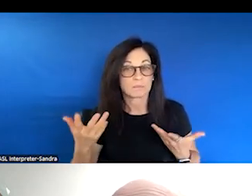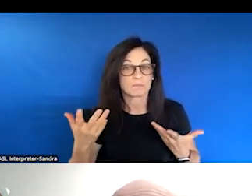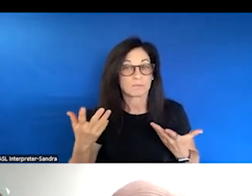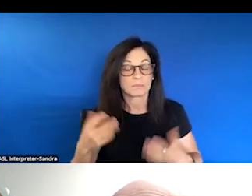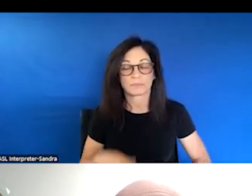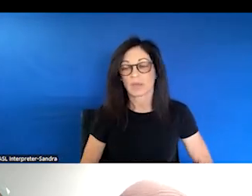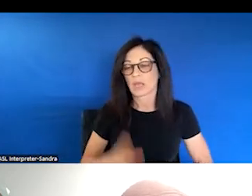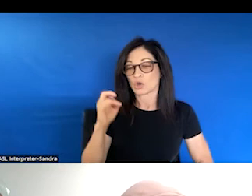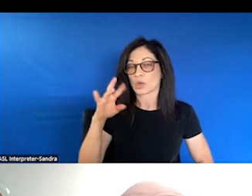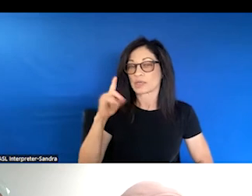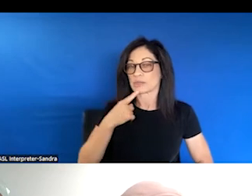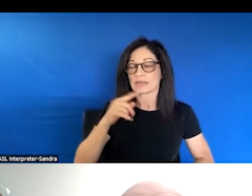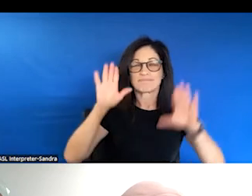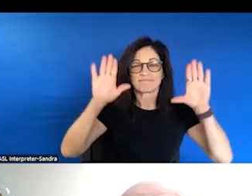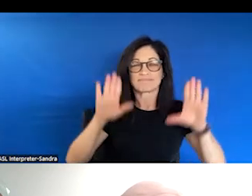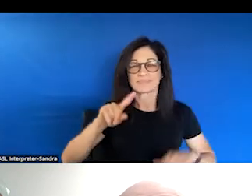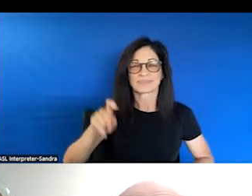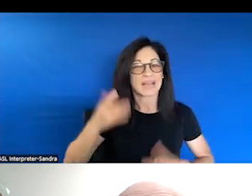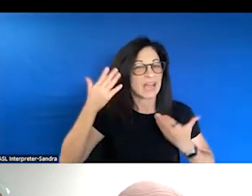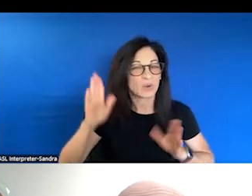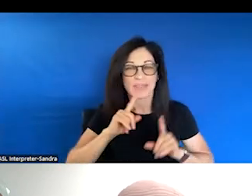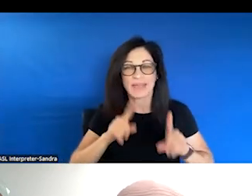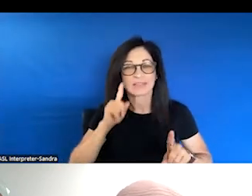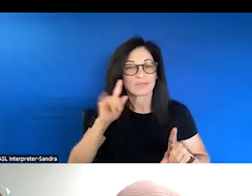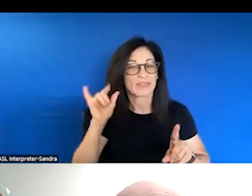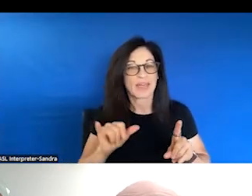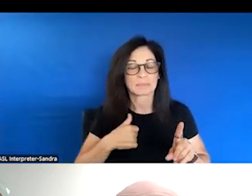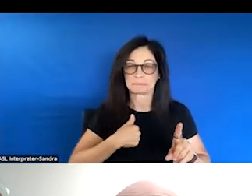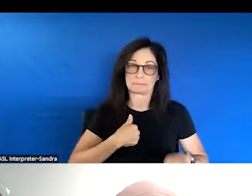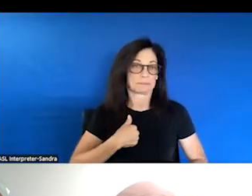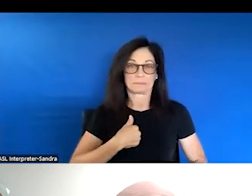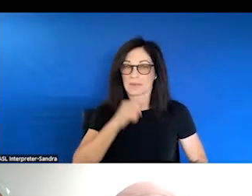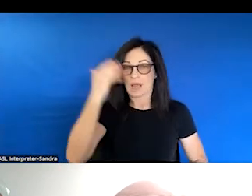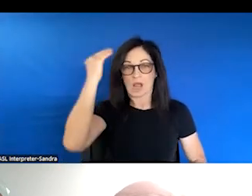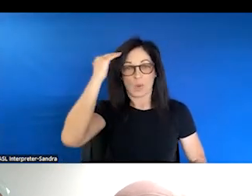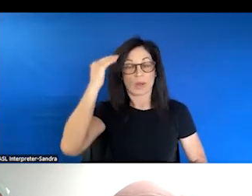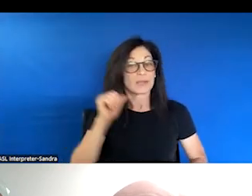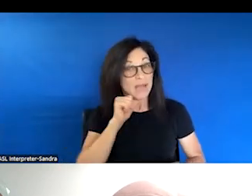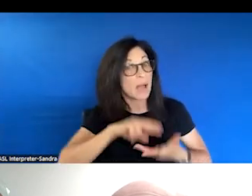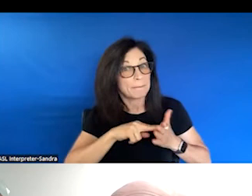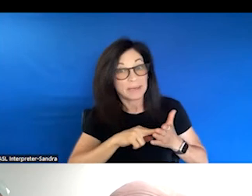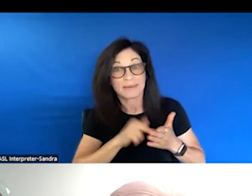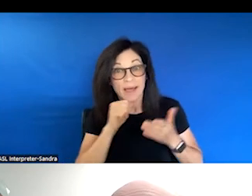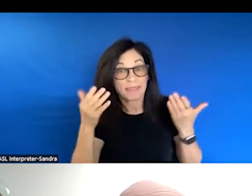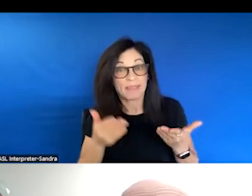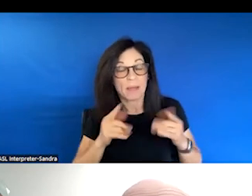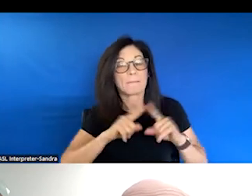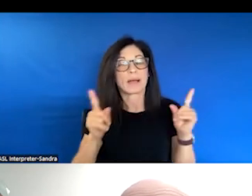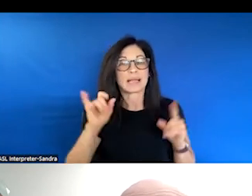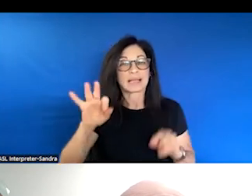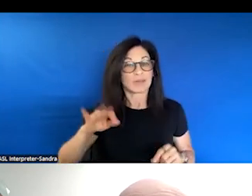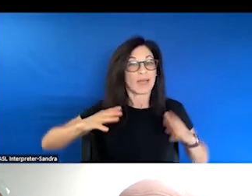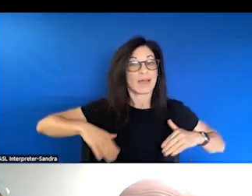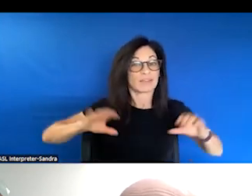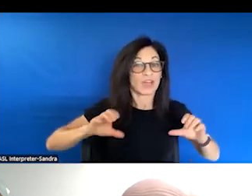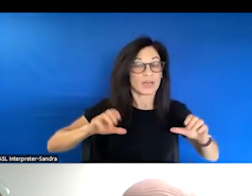That's a great question. I don't know the answer to that. I'm not aware of it. That doesn't mean it doesn't exist, but if we haven't done it,